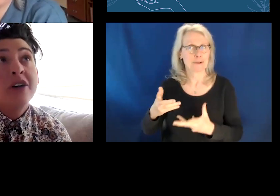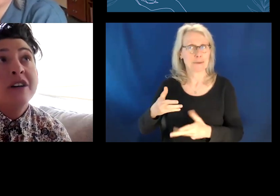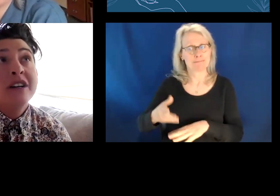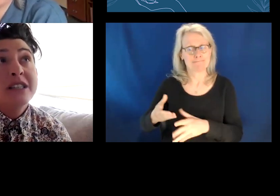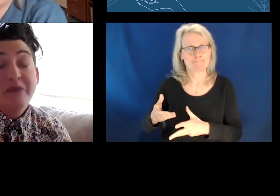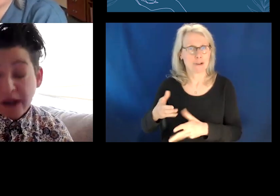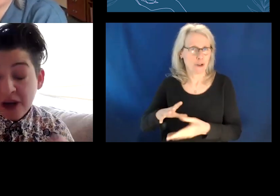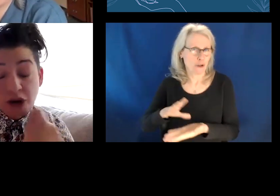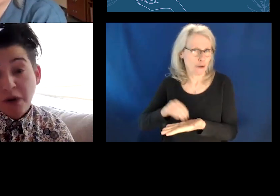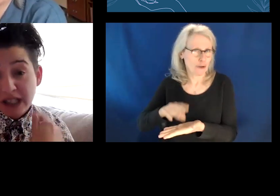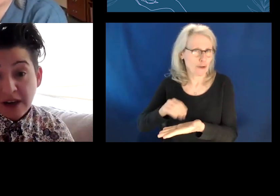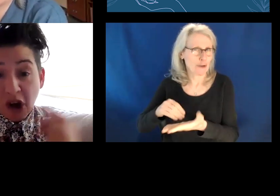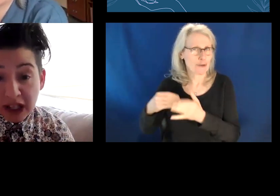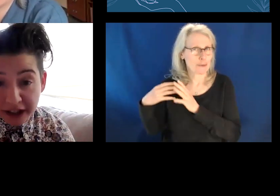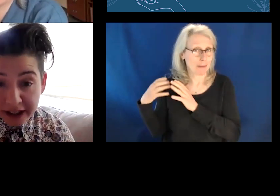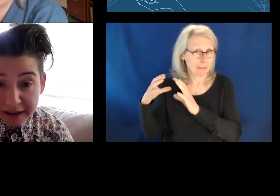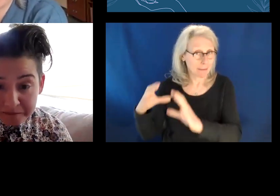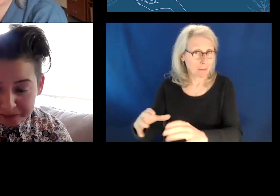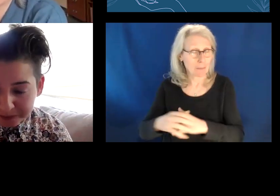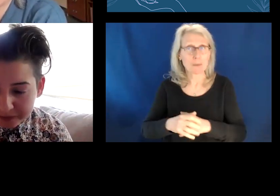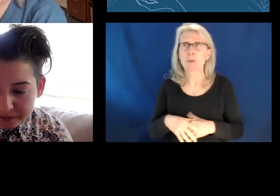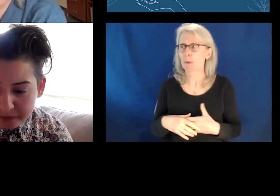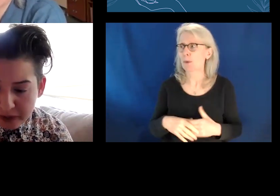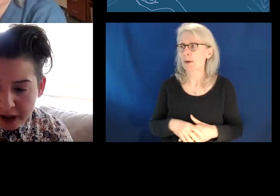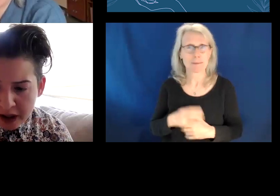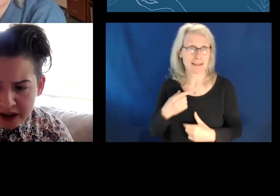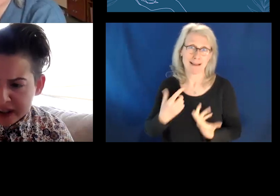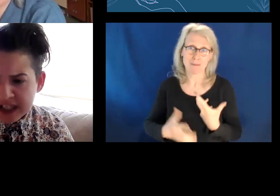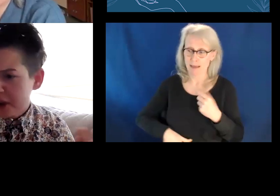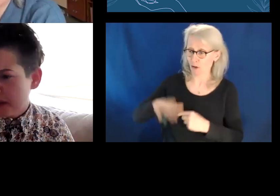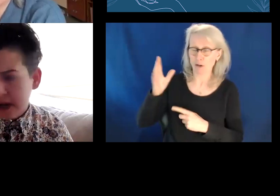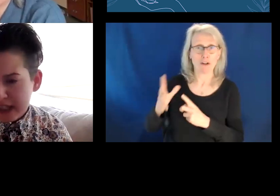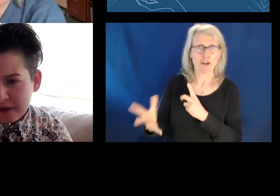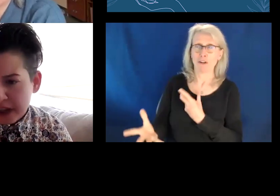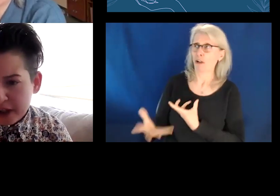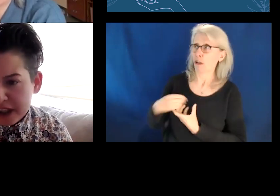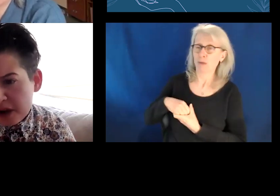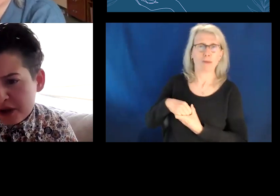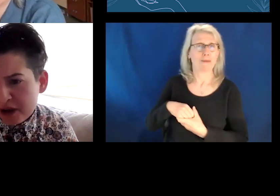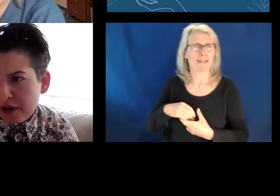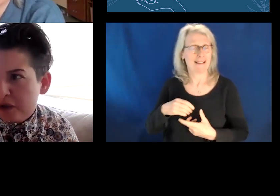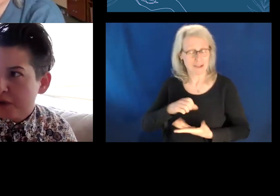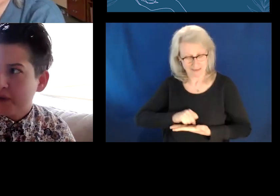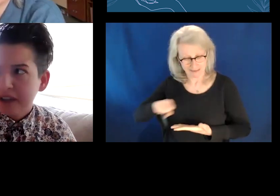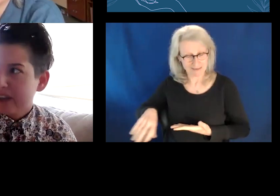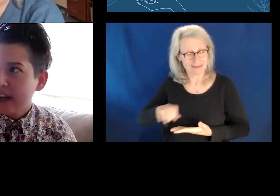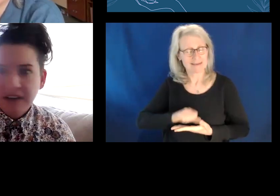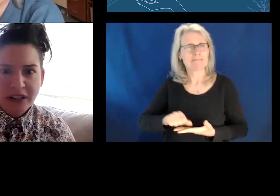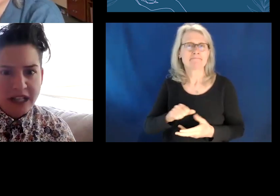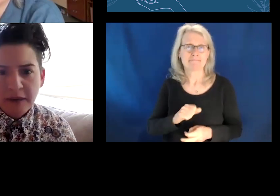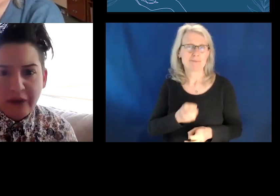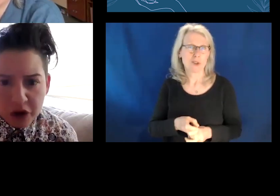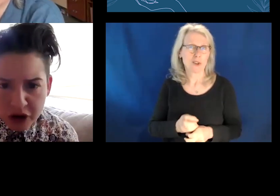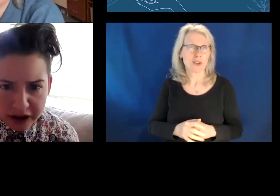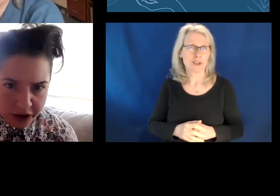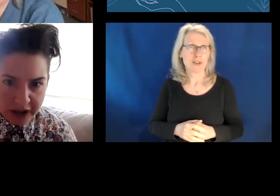know how. It's a huge process of unlearning. It's also a process of, like, you know, it's also the truth of it is, like, there's